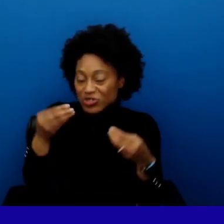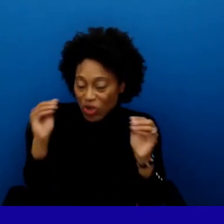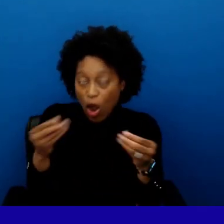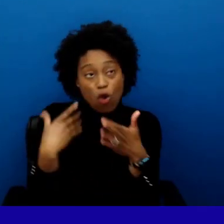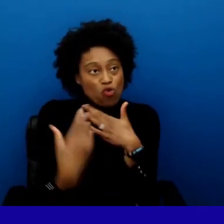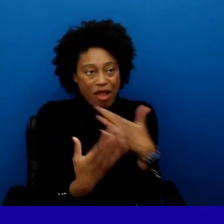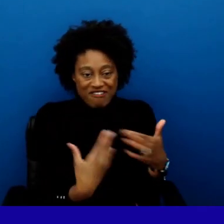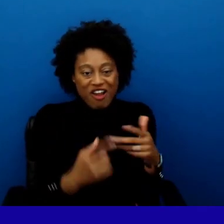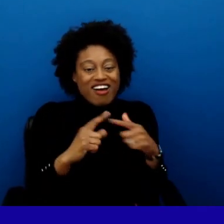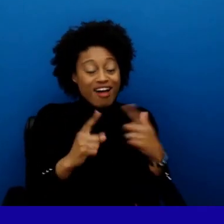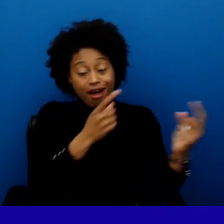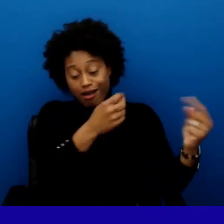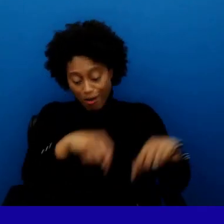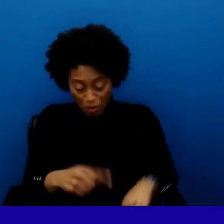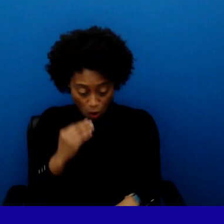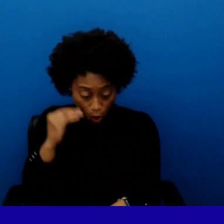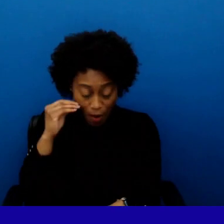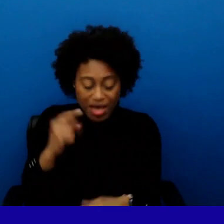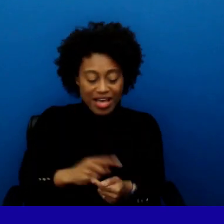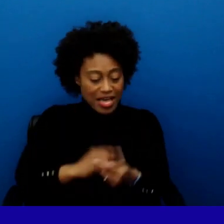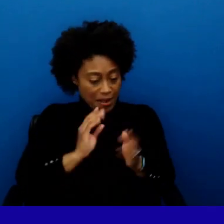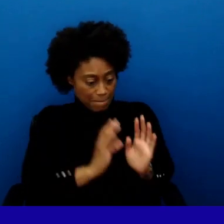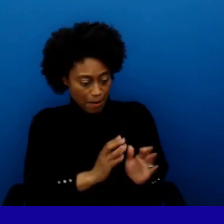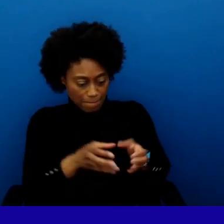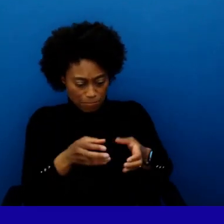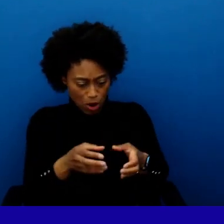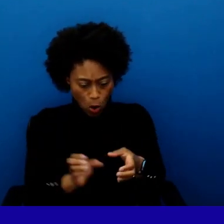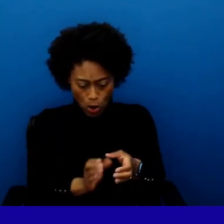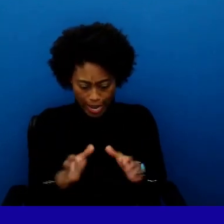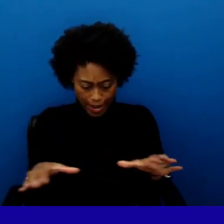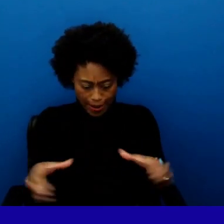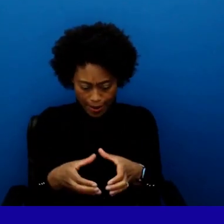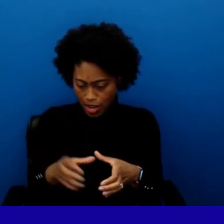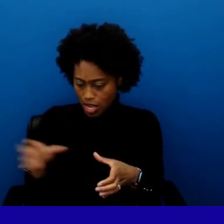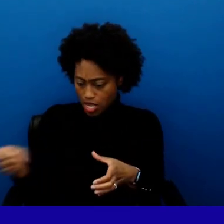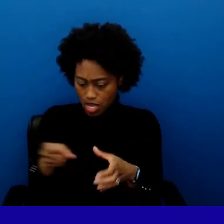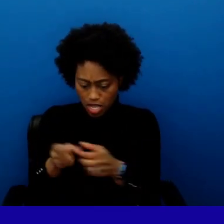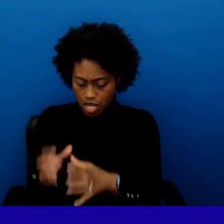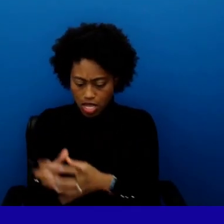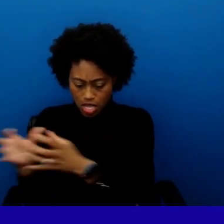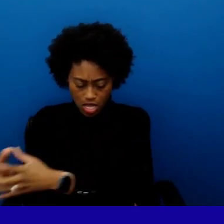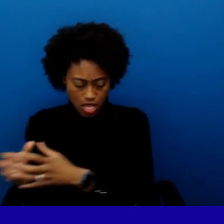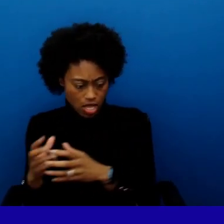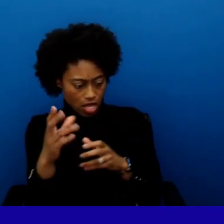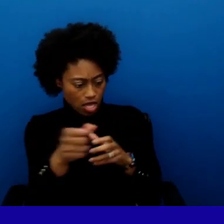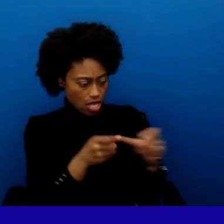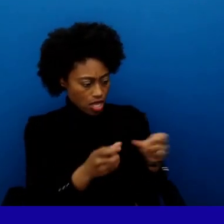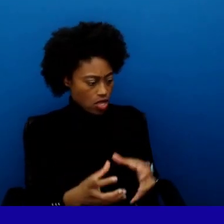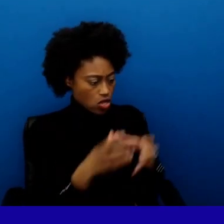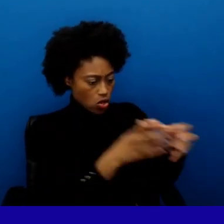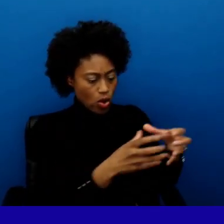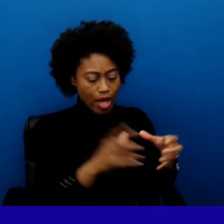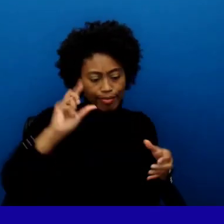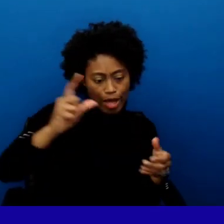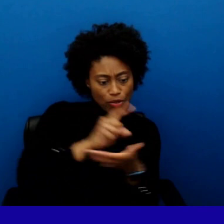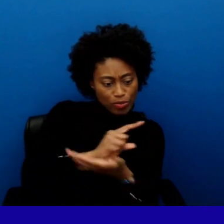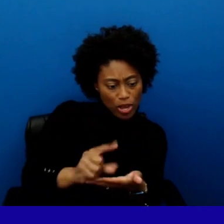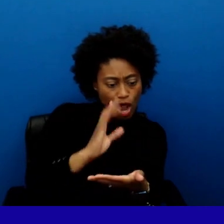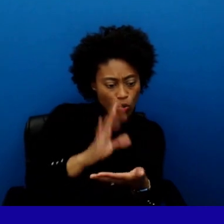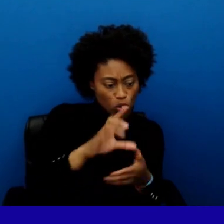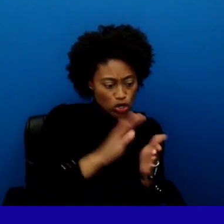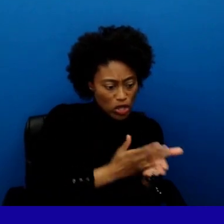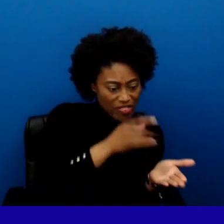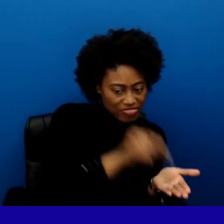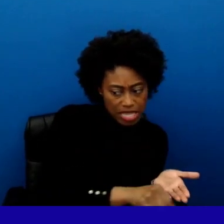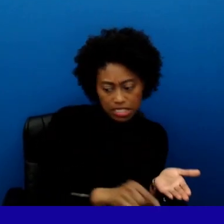wherever, come home, get everything prepped up into different sizes, and, just thinking about what I'm going to cook that week or whatever Hmm. like